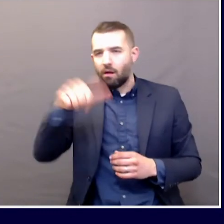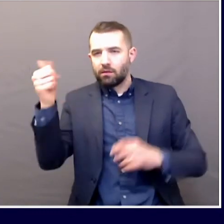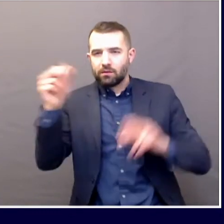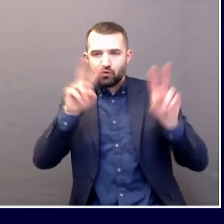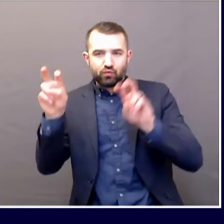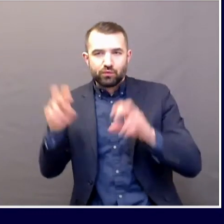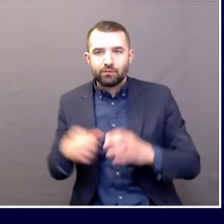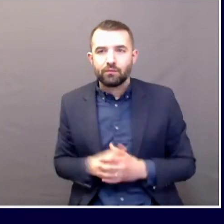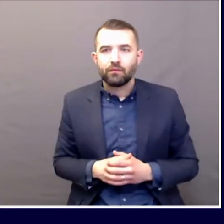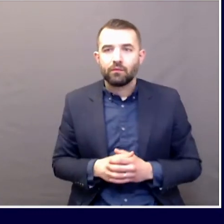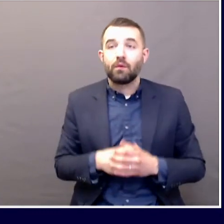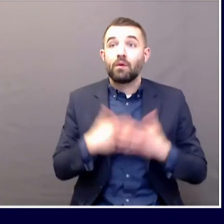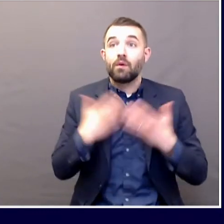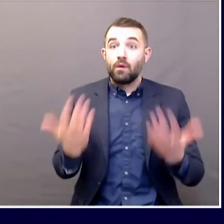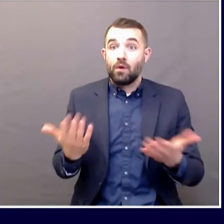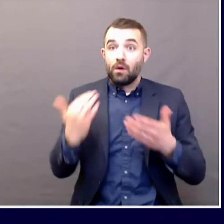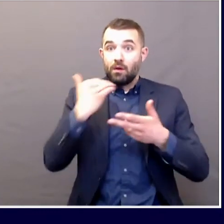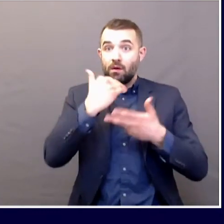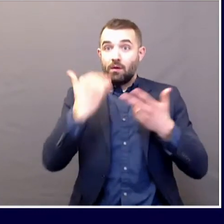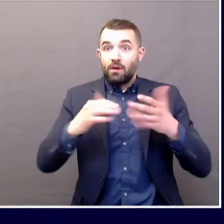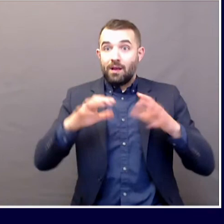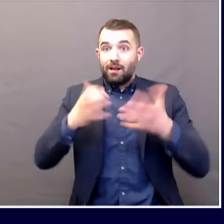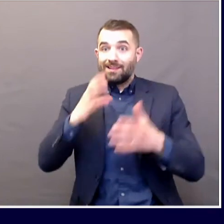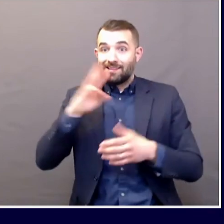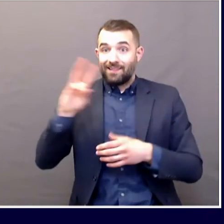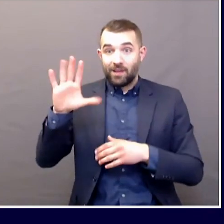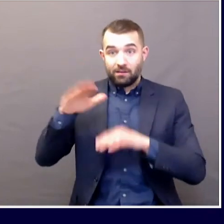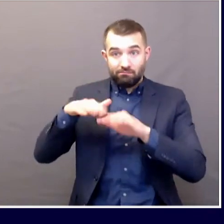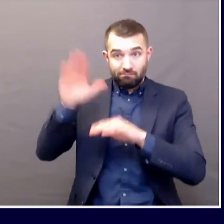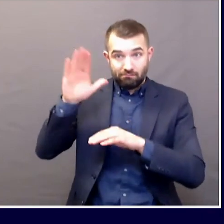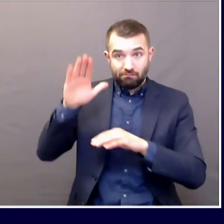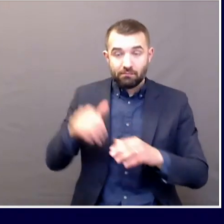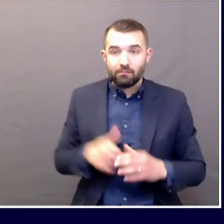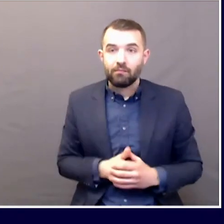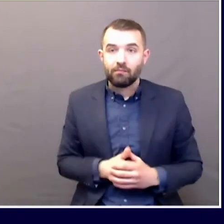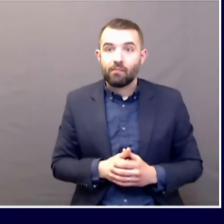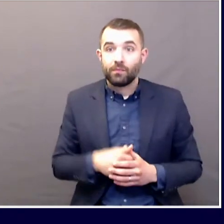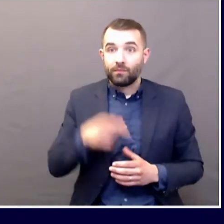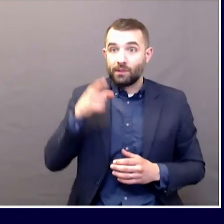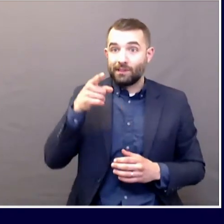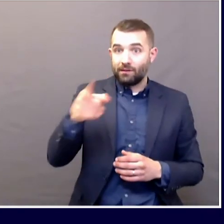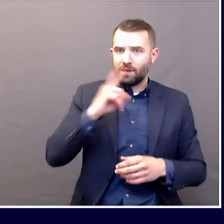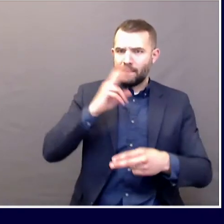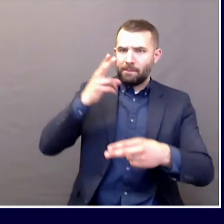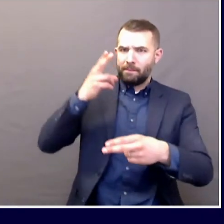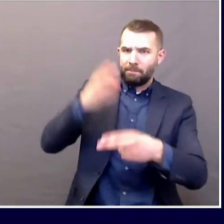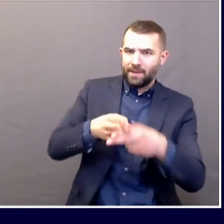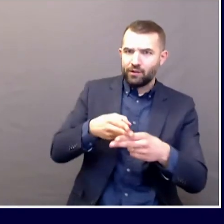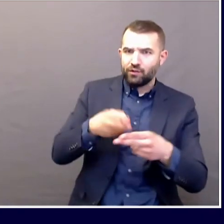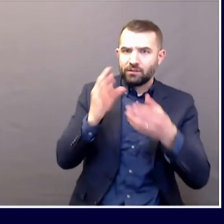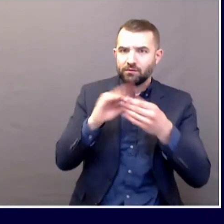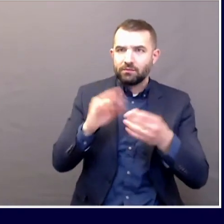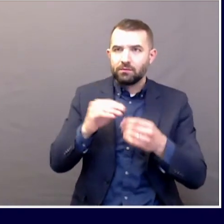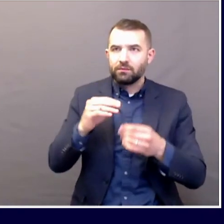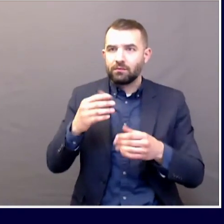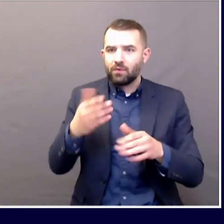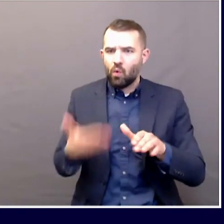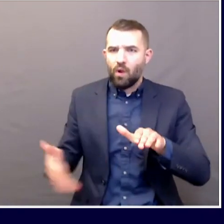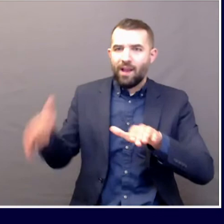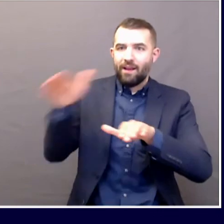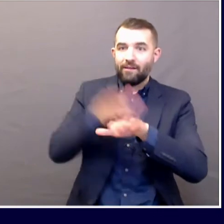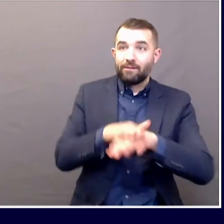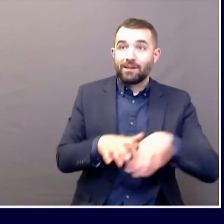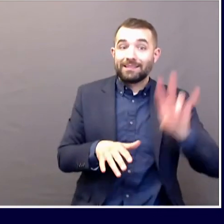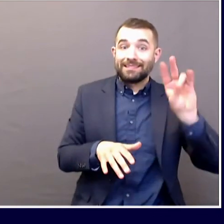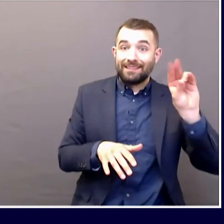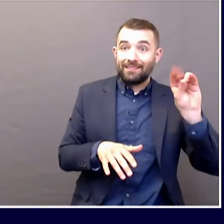people 65 and older, and you've said that there's going to be overlap with people who are 70 who still need over 70 who still need the